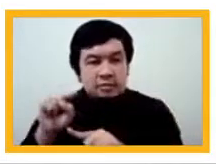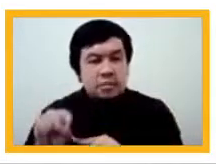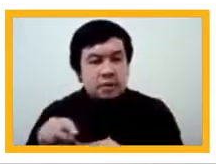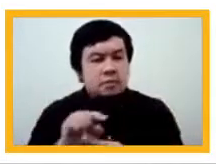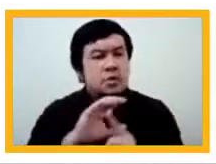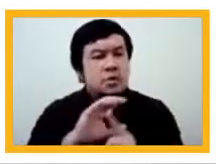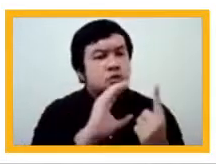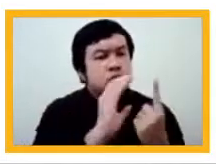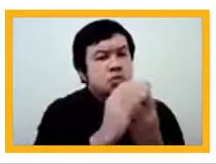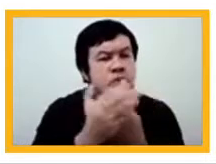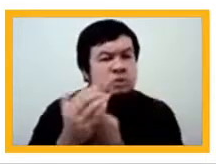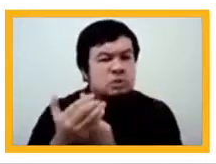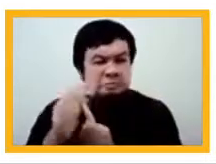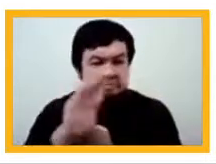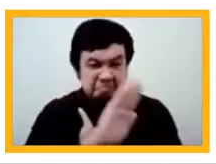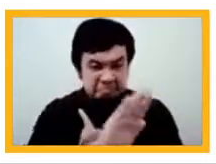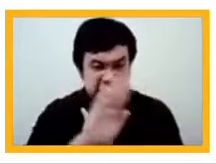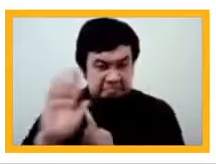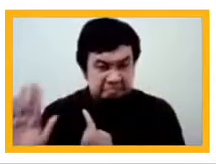system.